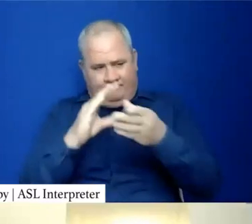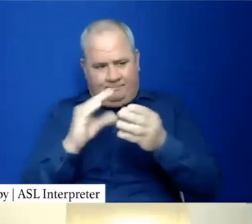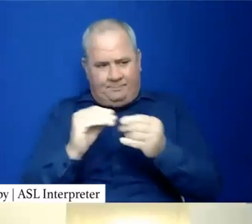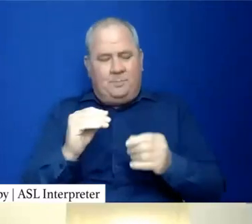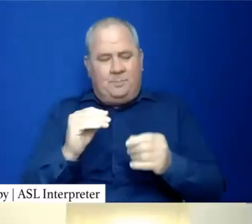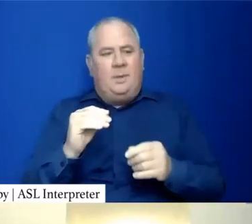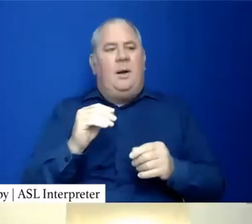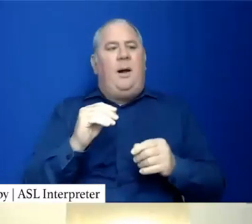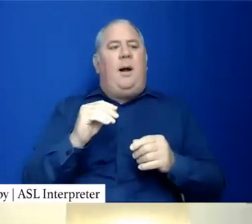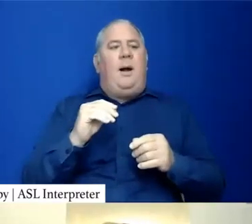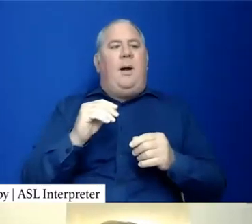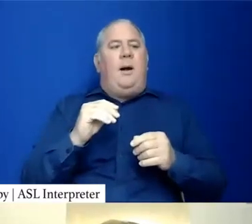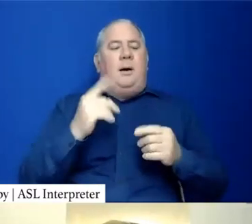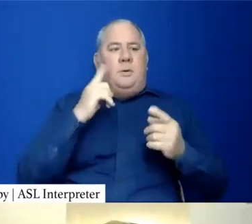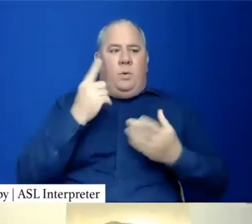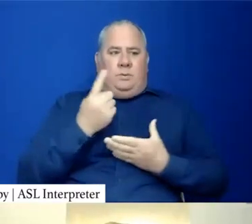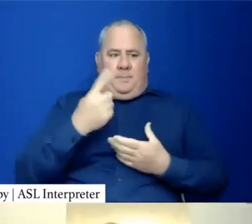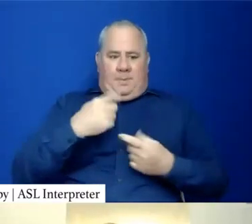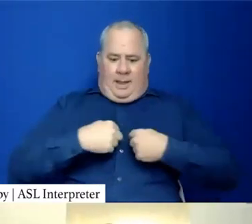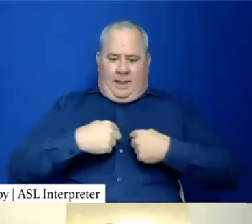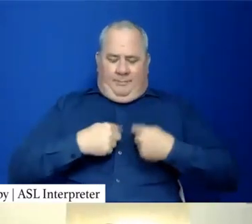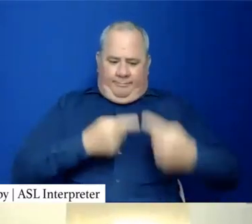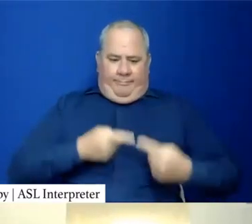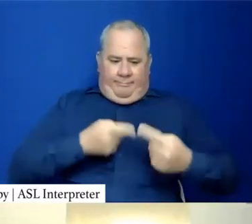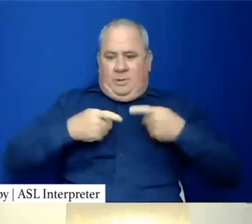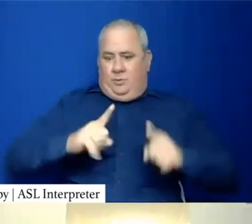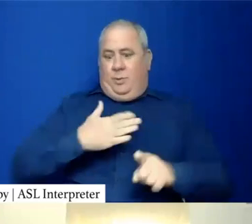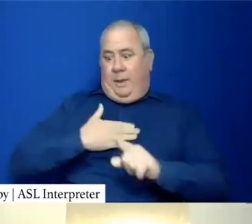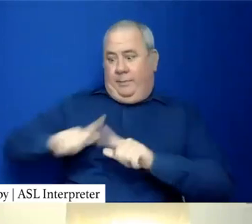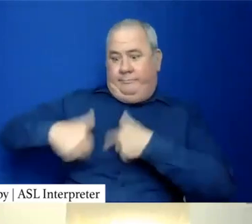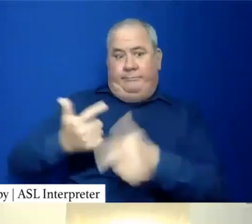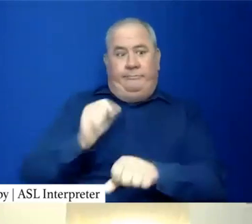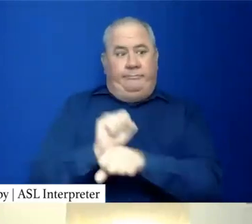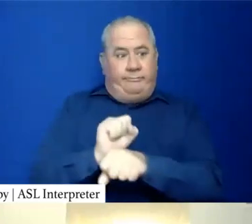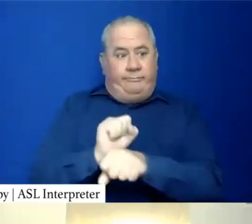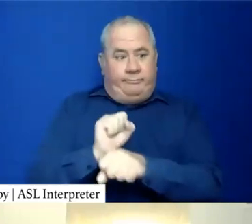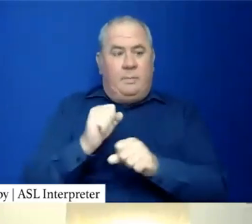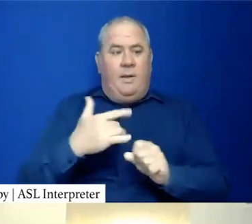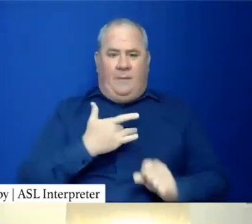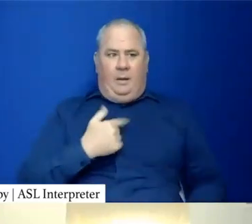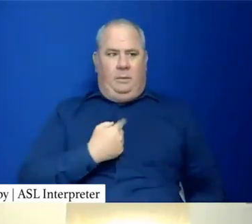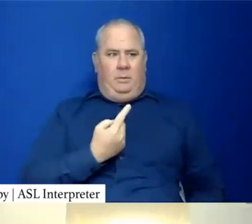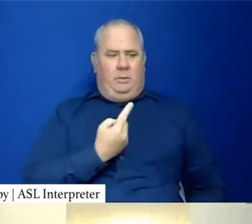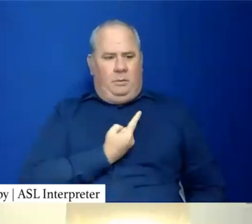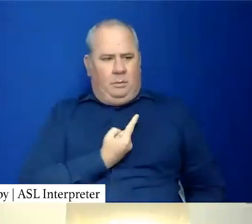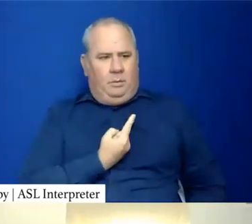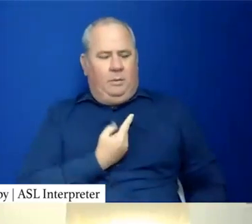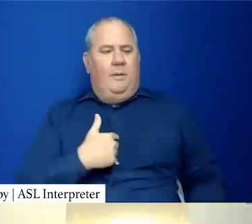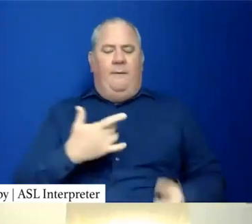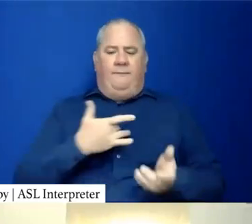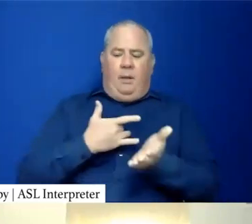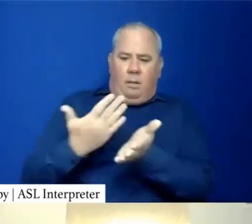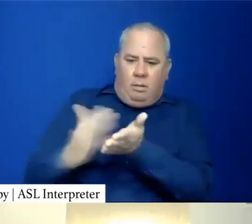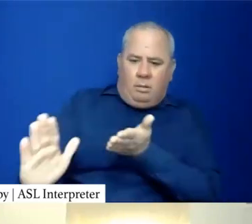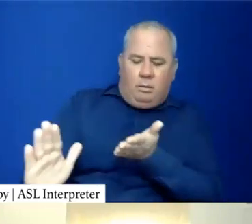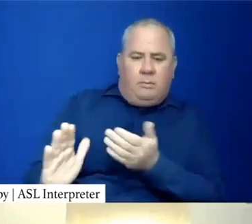my career, in terms of feeling othered and feeling excluded. I felt like people had expected